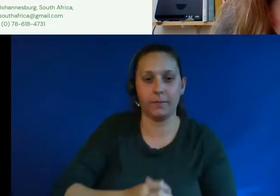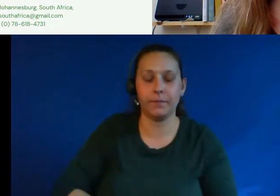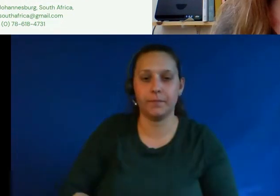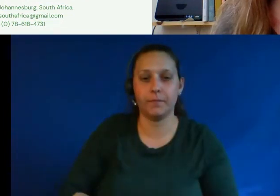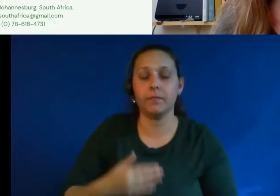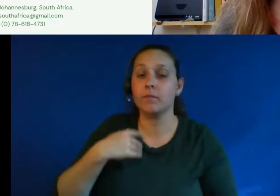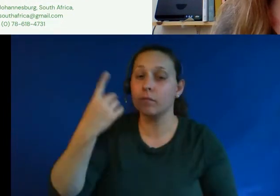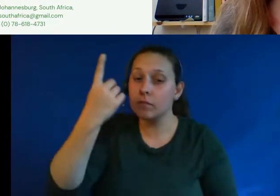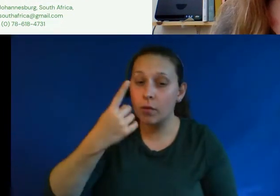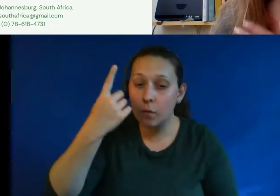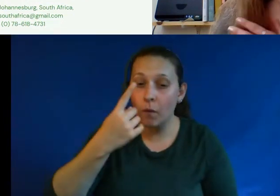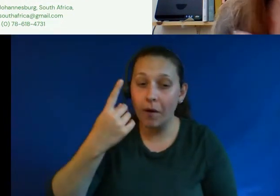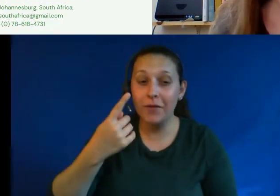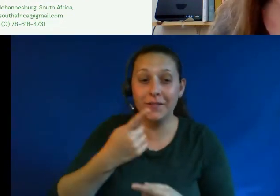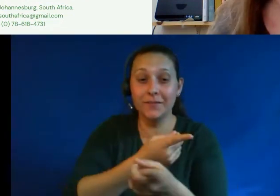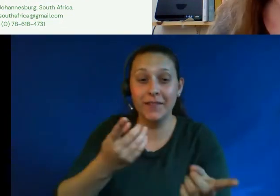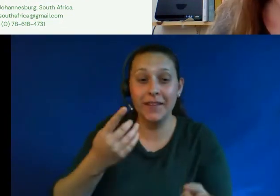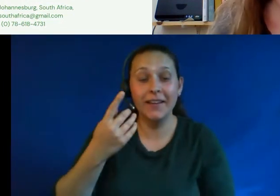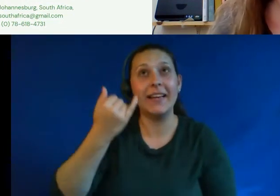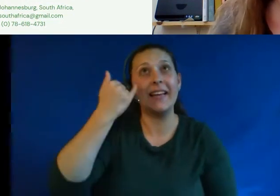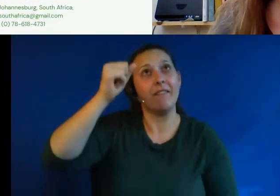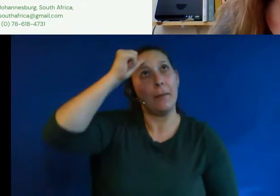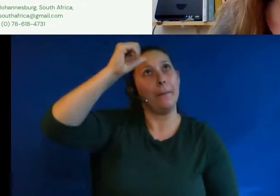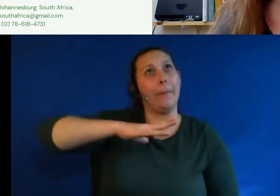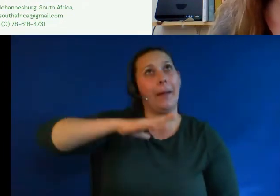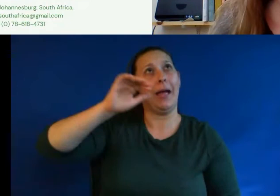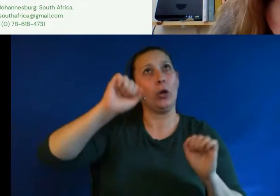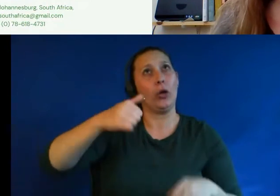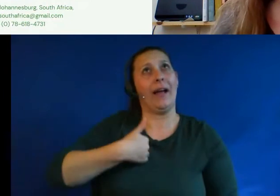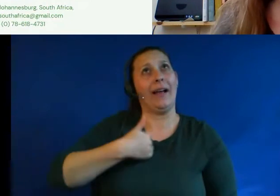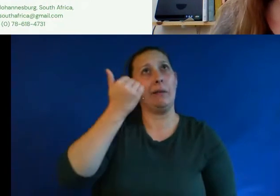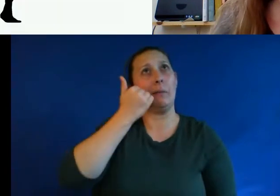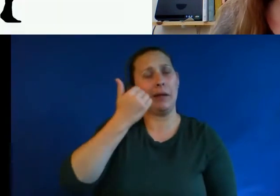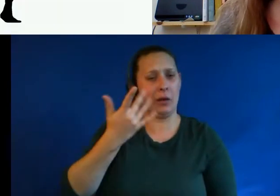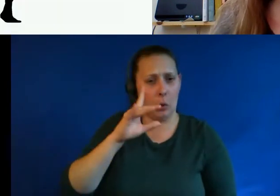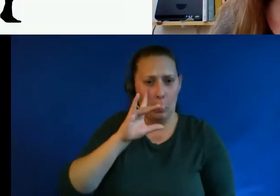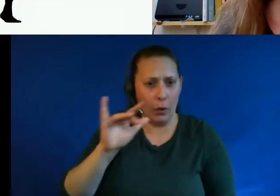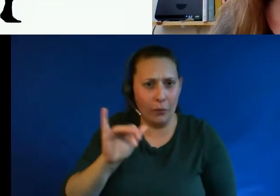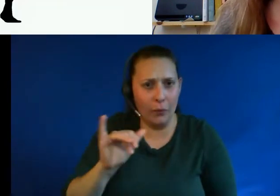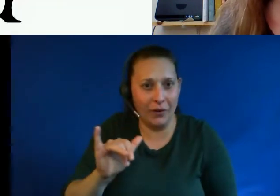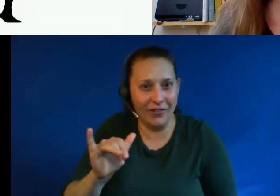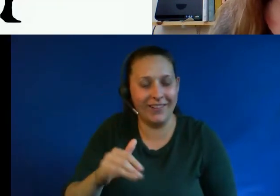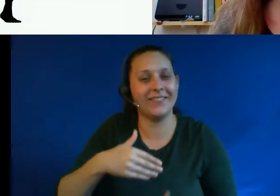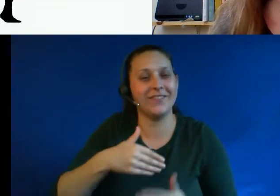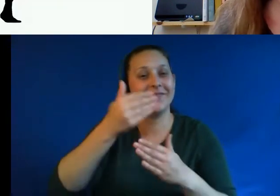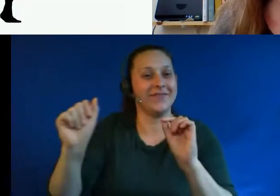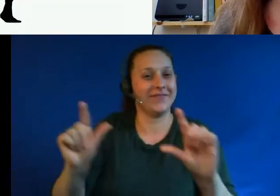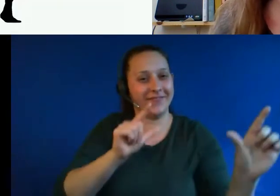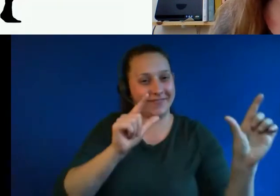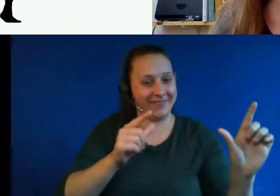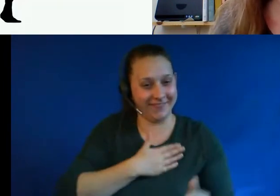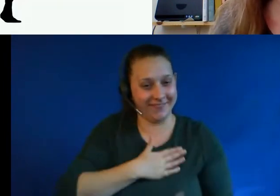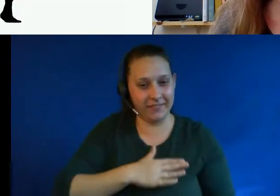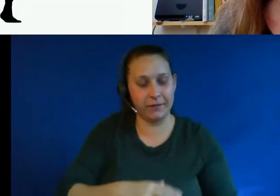if men could menstruate, and how would our world look like? Next slide, please. Now, as